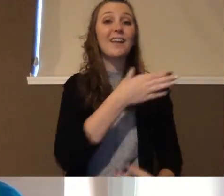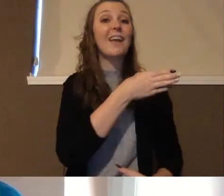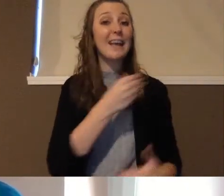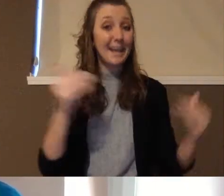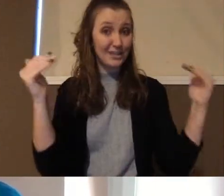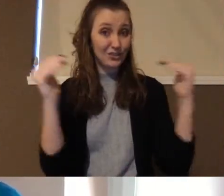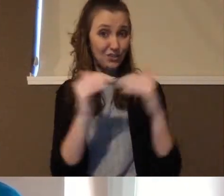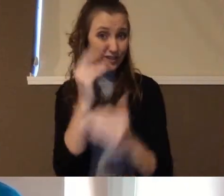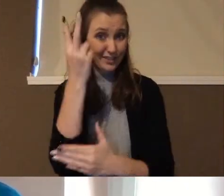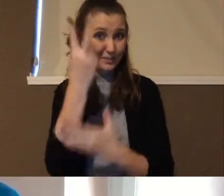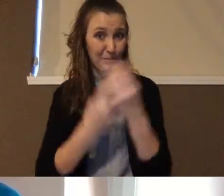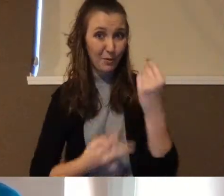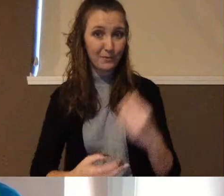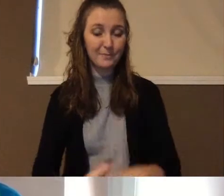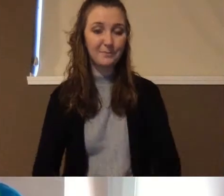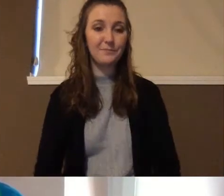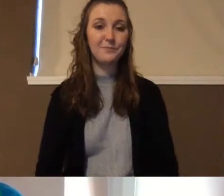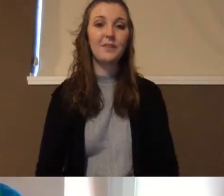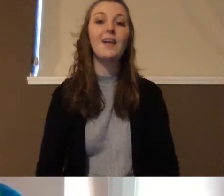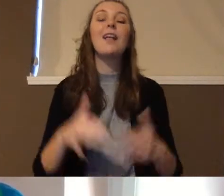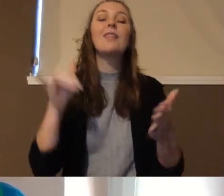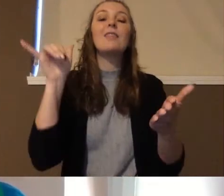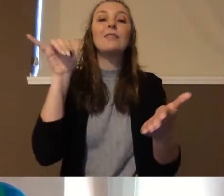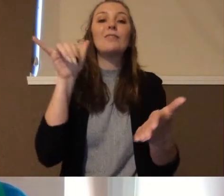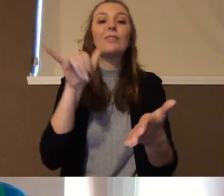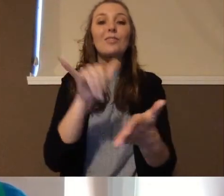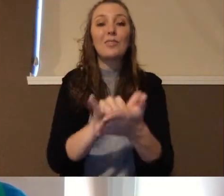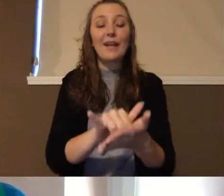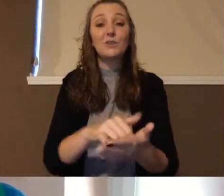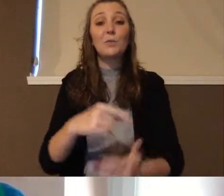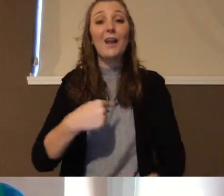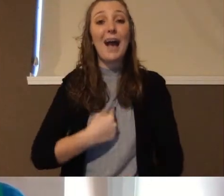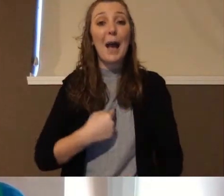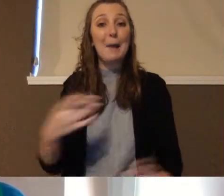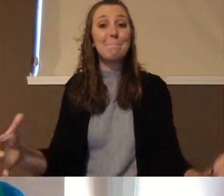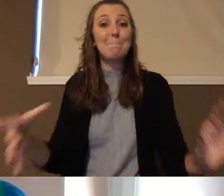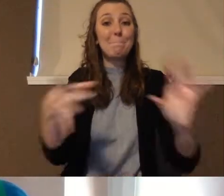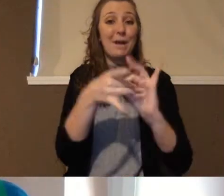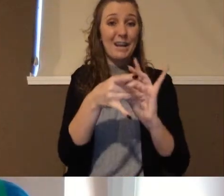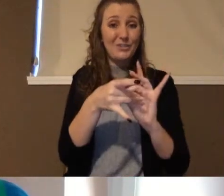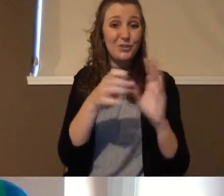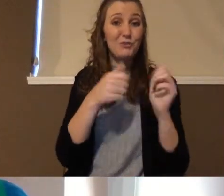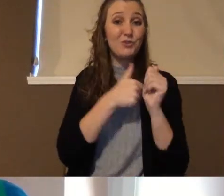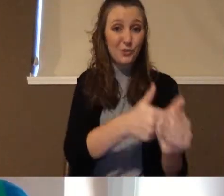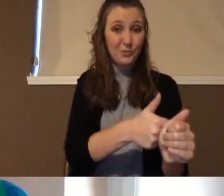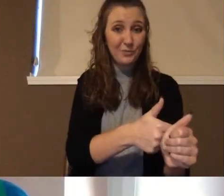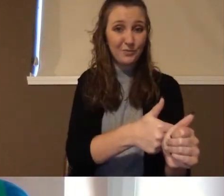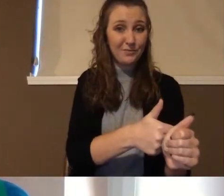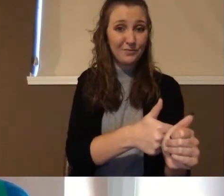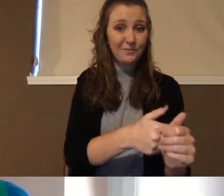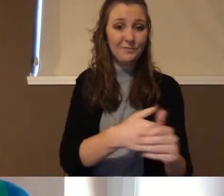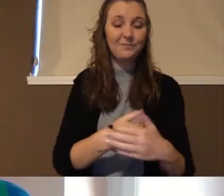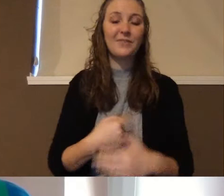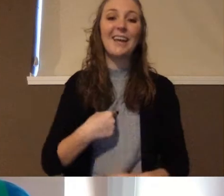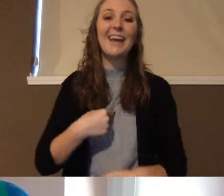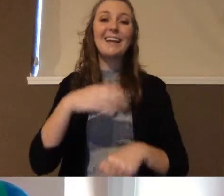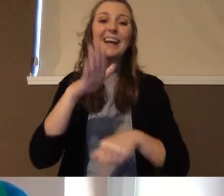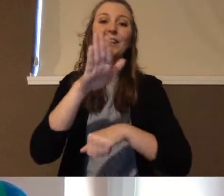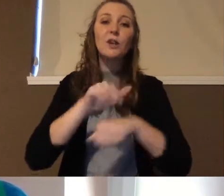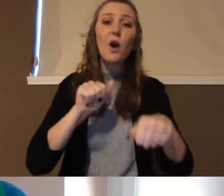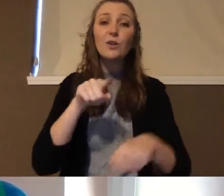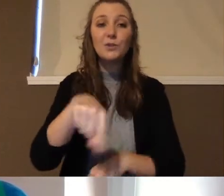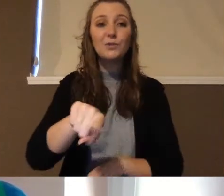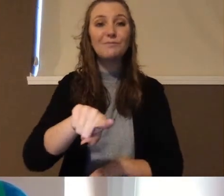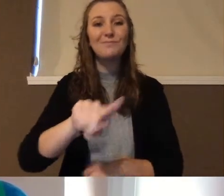That is what I bind you to, and I call you to be loosed from any ways you